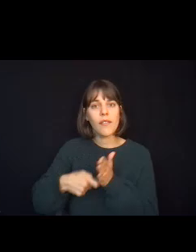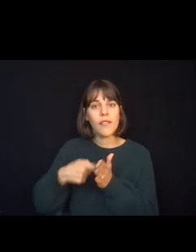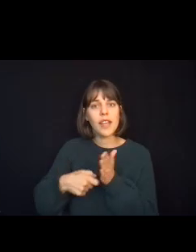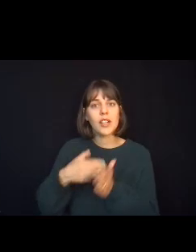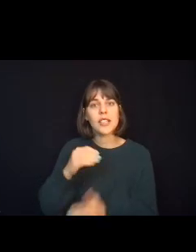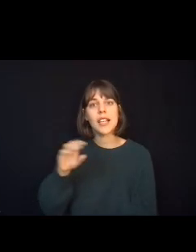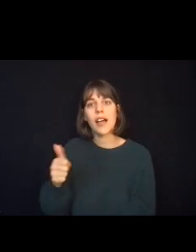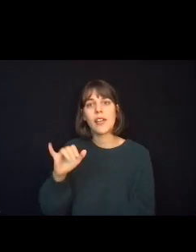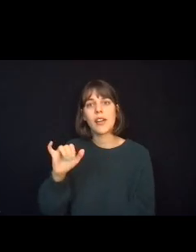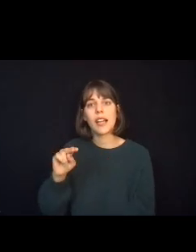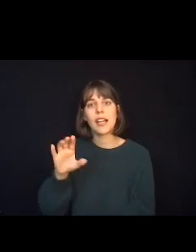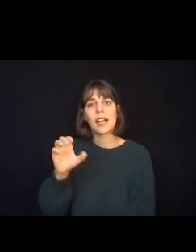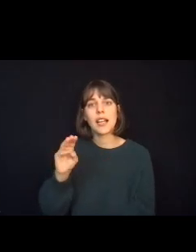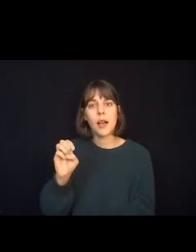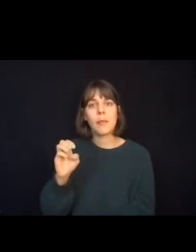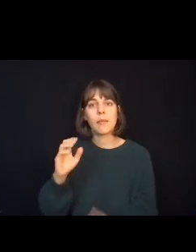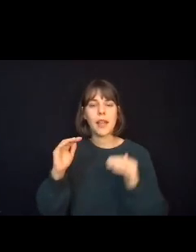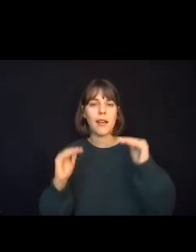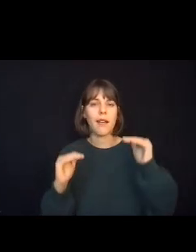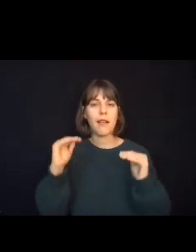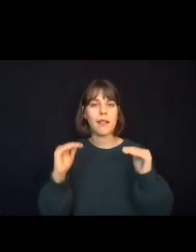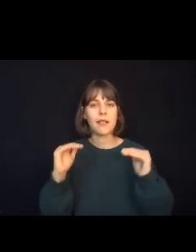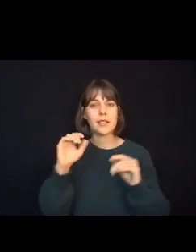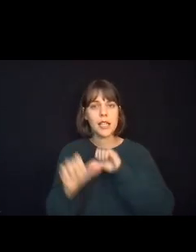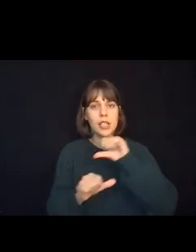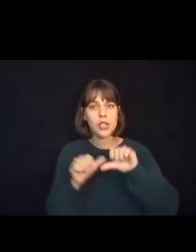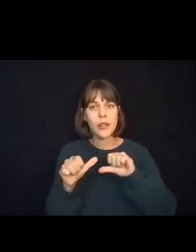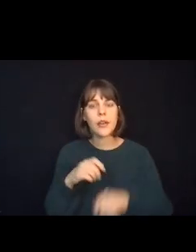income kind of offset each other.